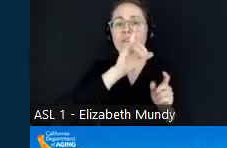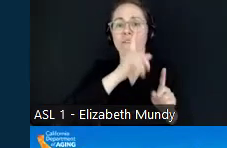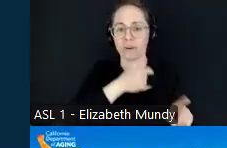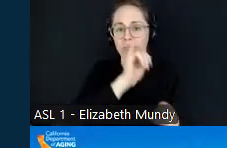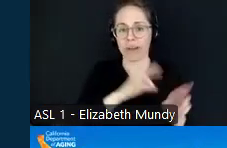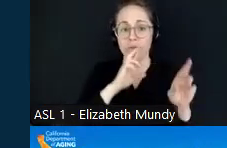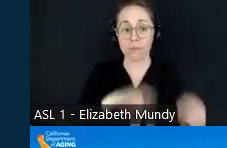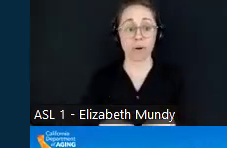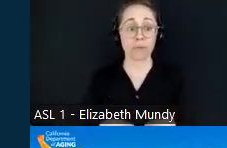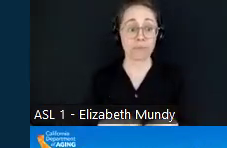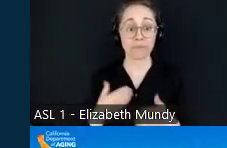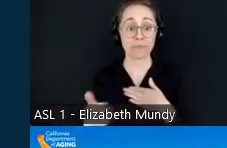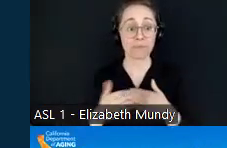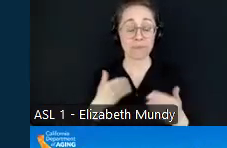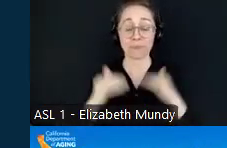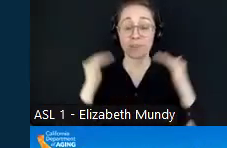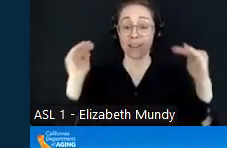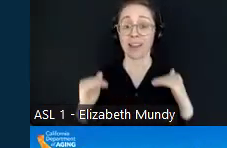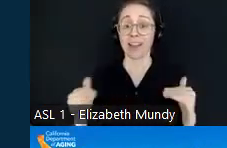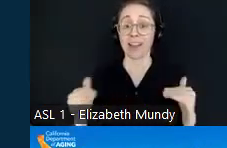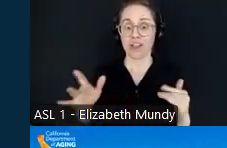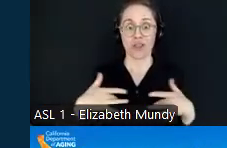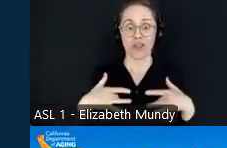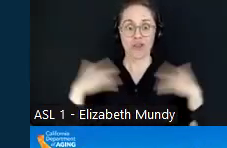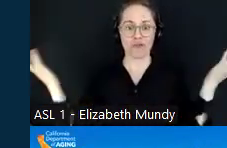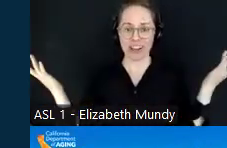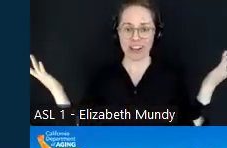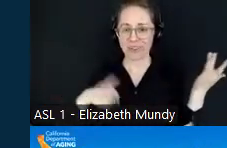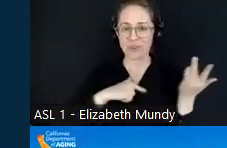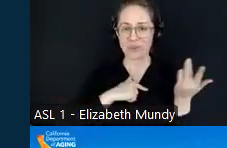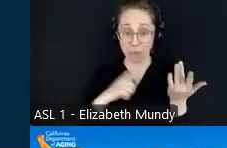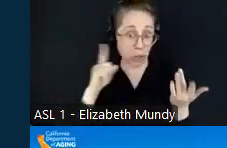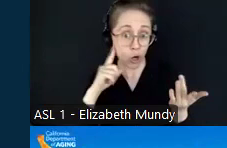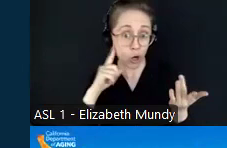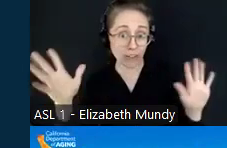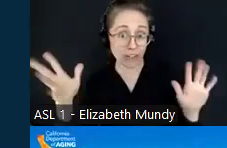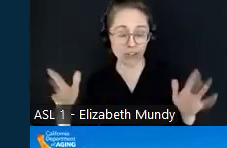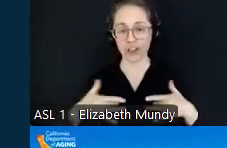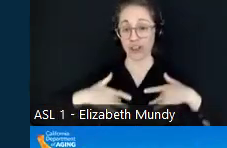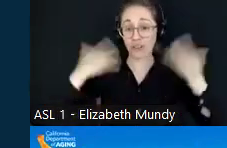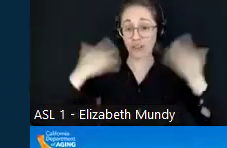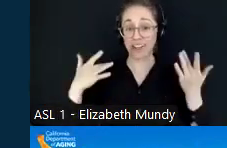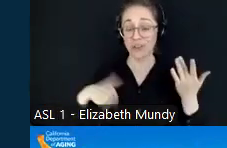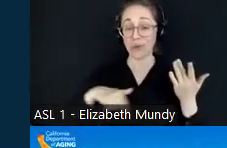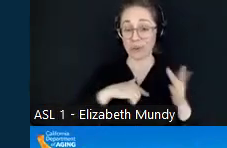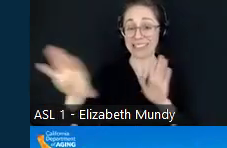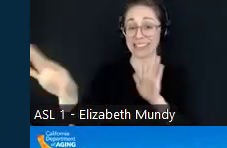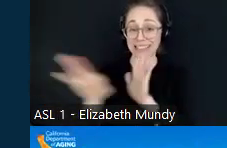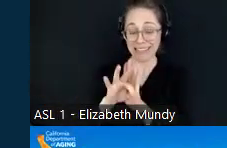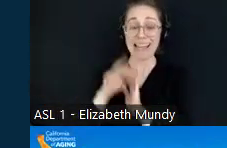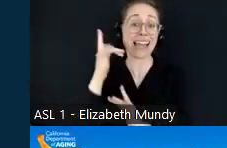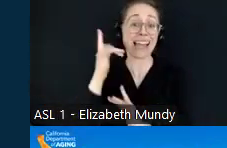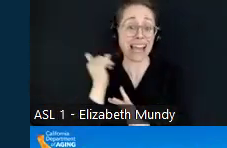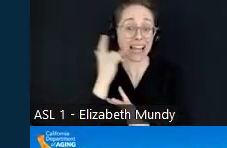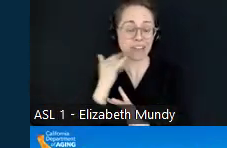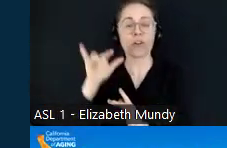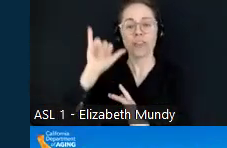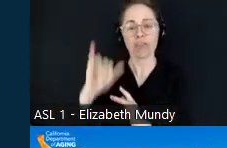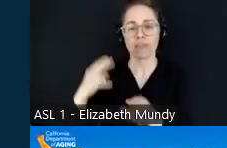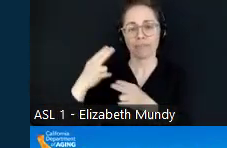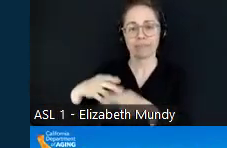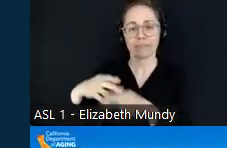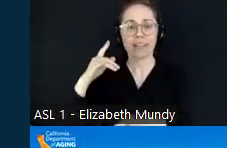some of this good news already, but we're thrilled to have been selected. California was chosen as a national housing accelerator. We